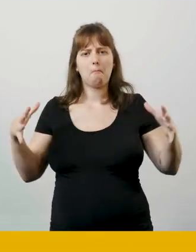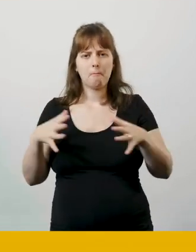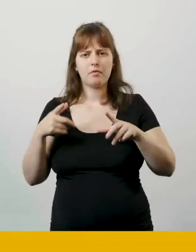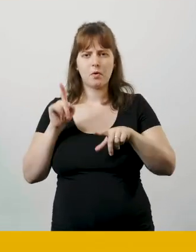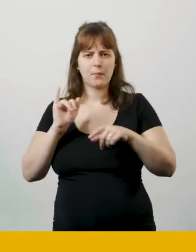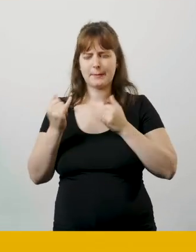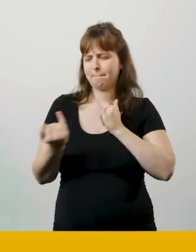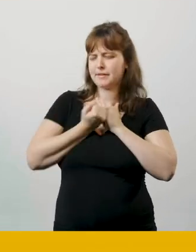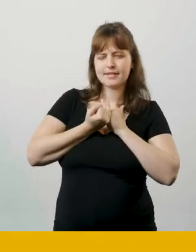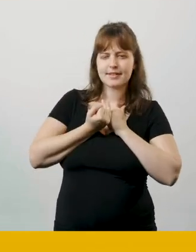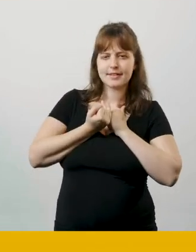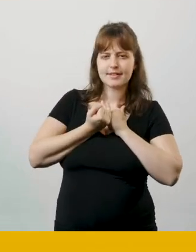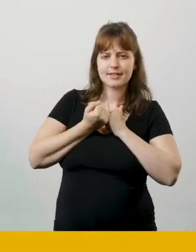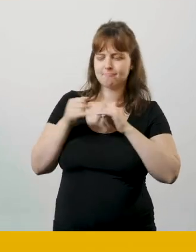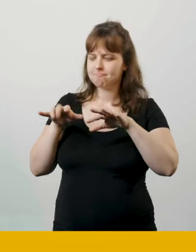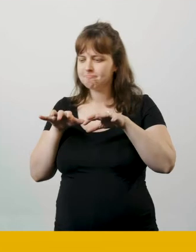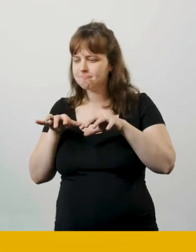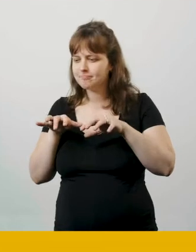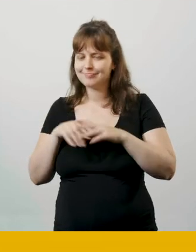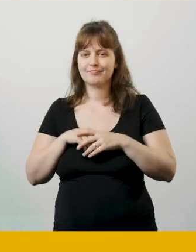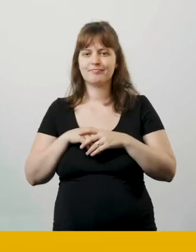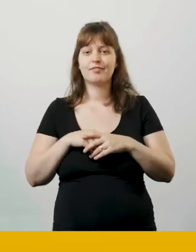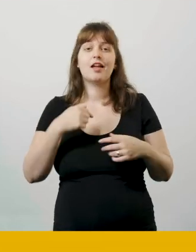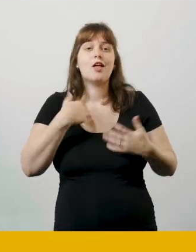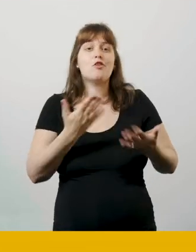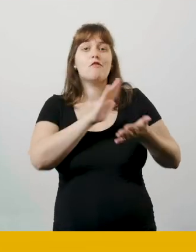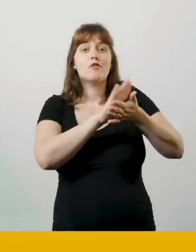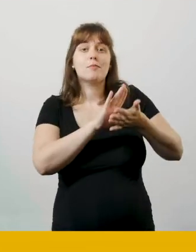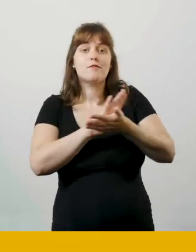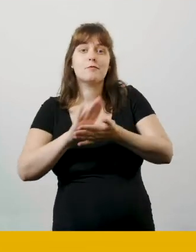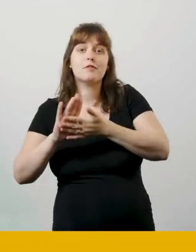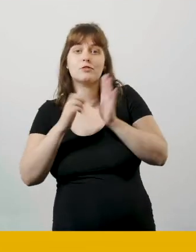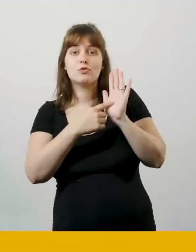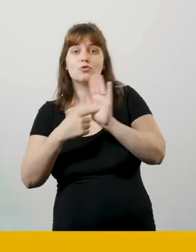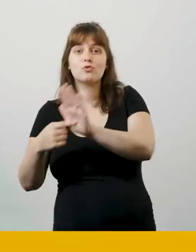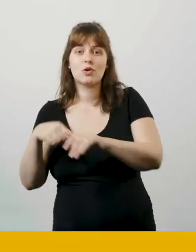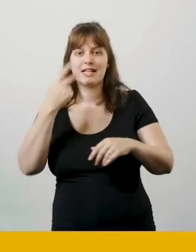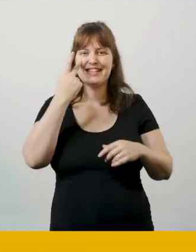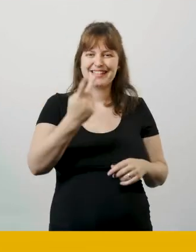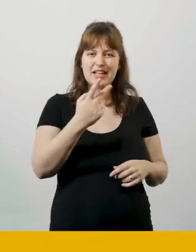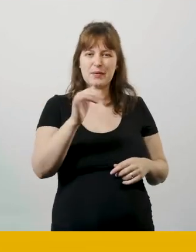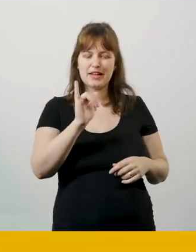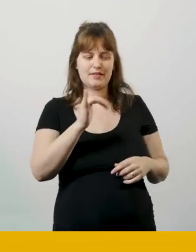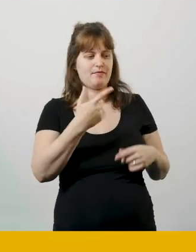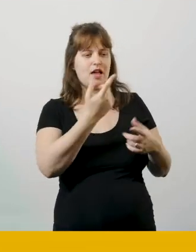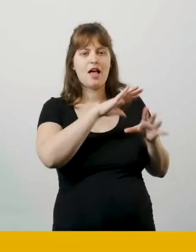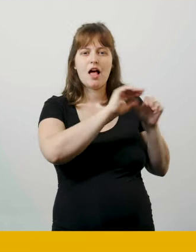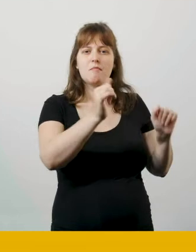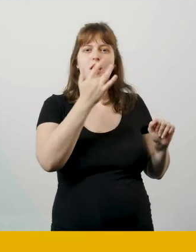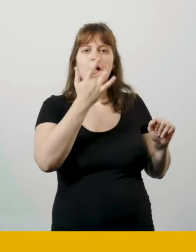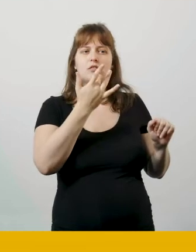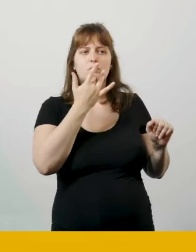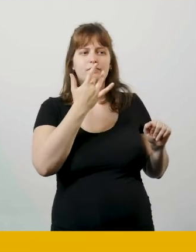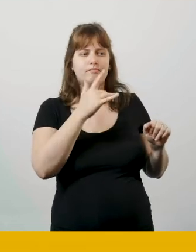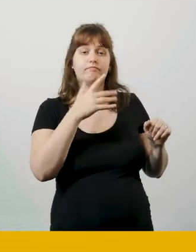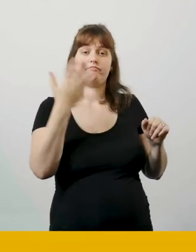going in all these examples, the trend is going away from one standardized model that usually